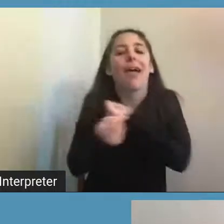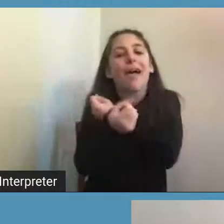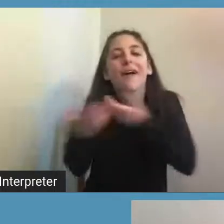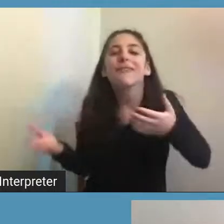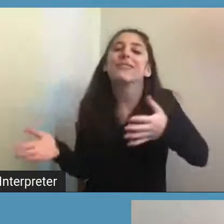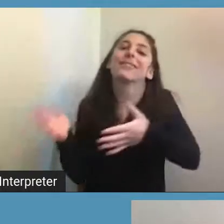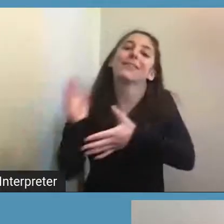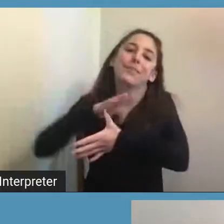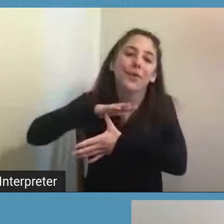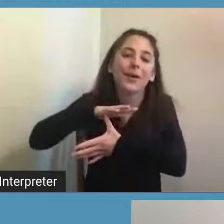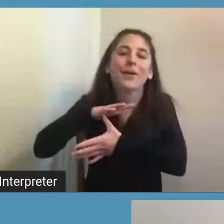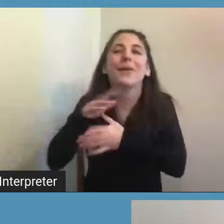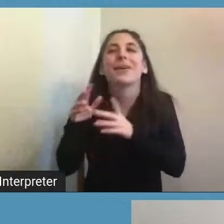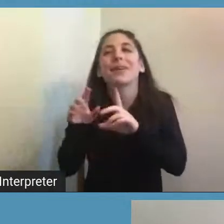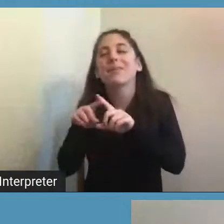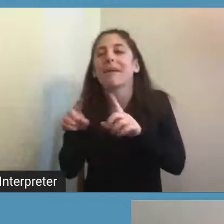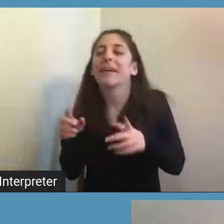priority,